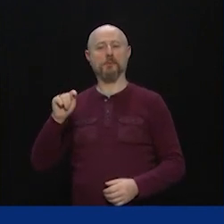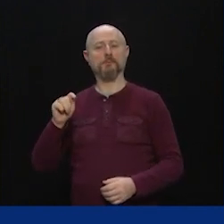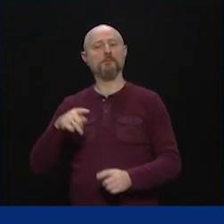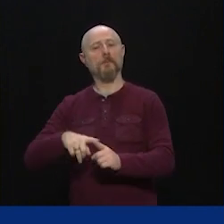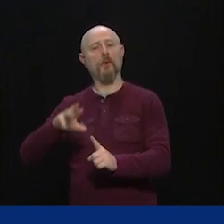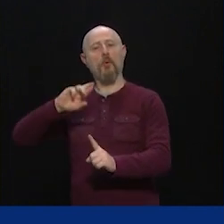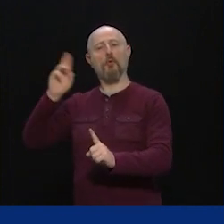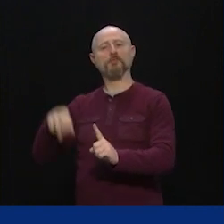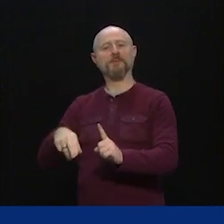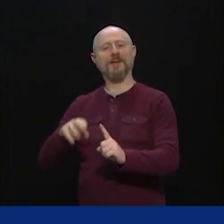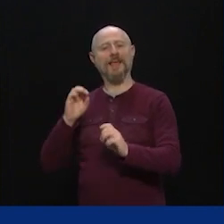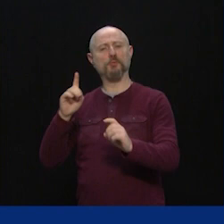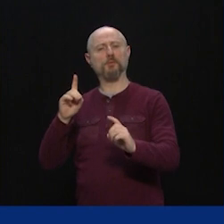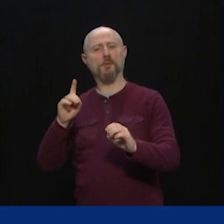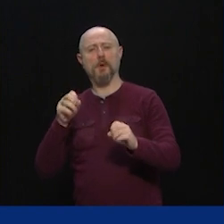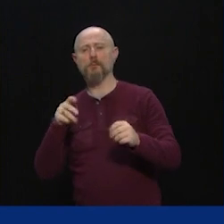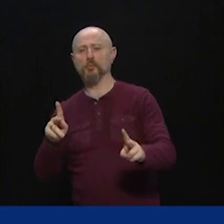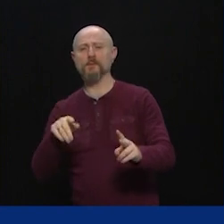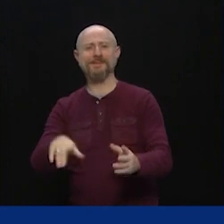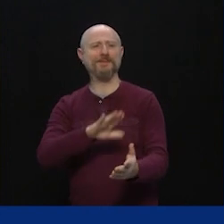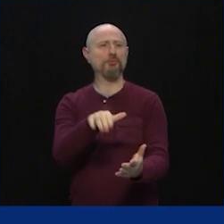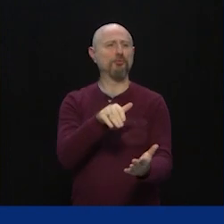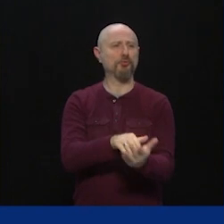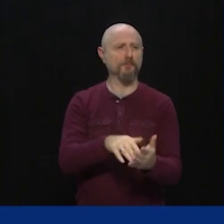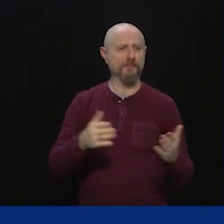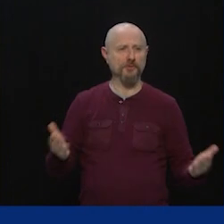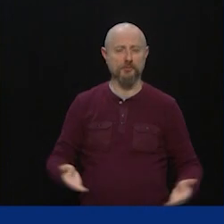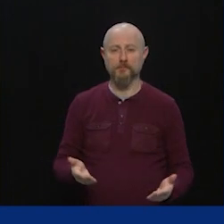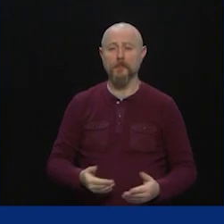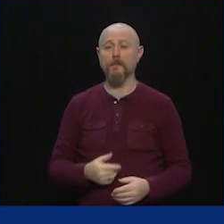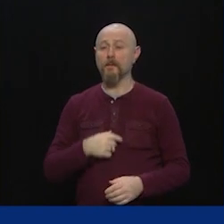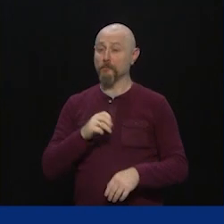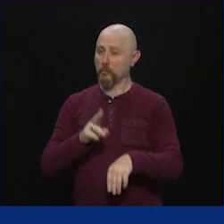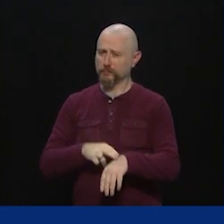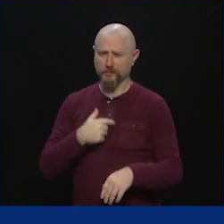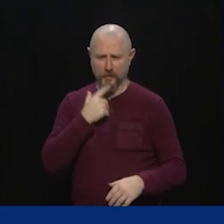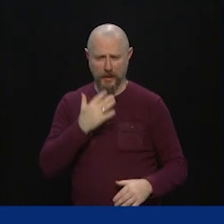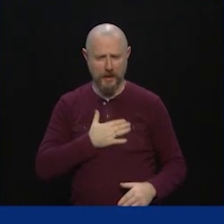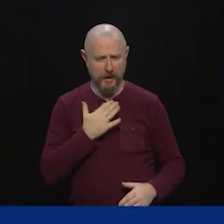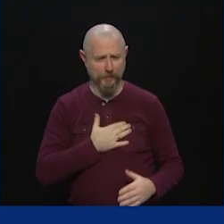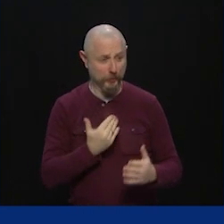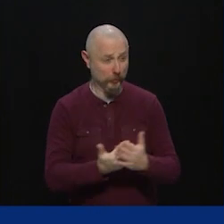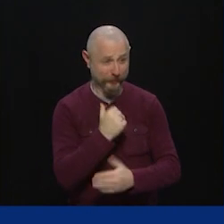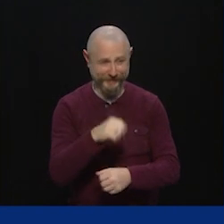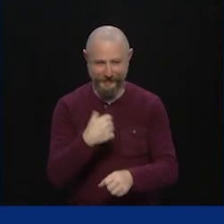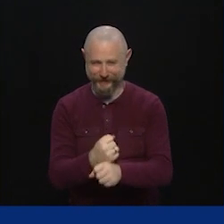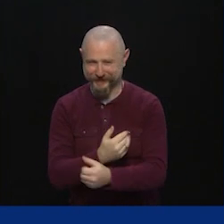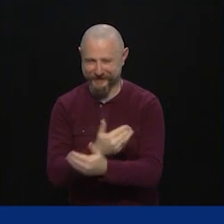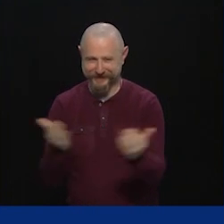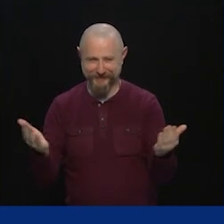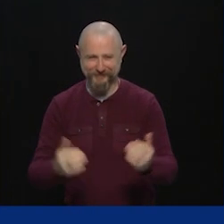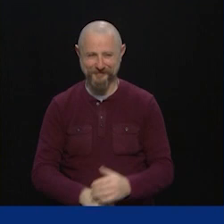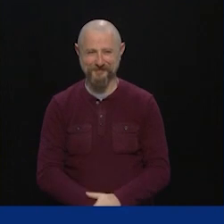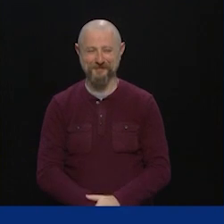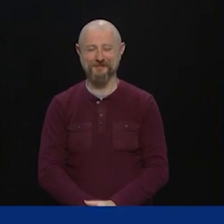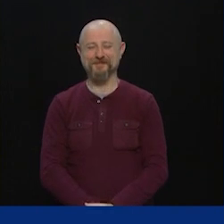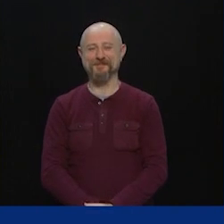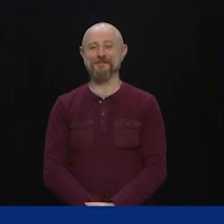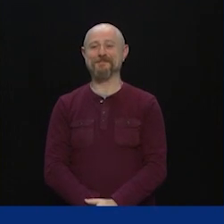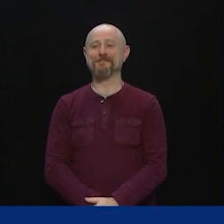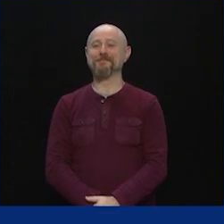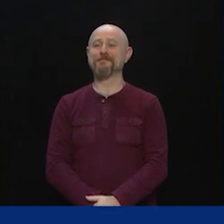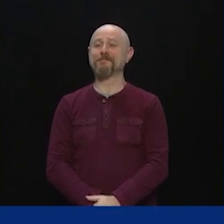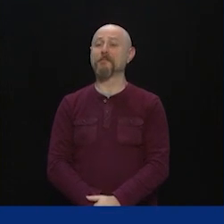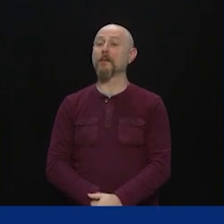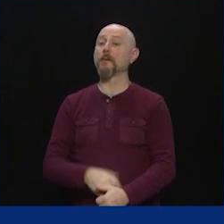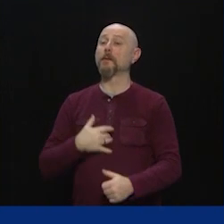and of course, I want to wish all of you a happy new year. Before we begin, I want to start with some acknowledgments